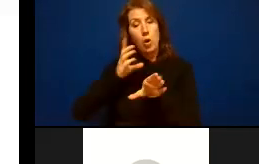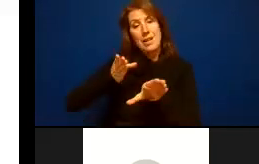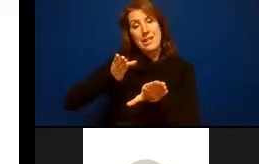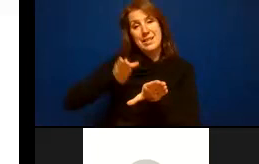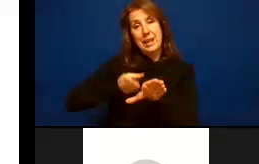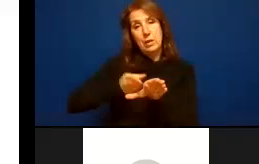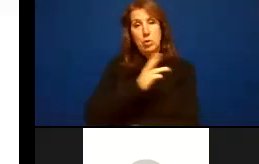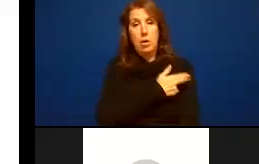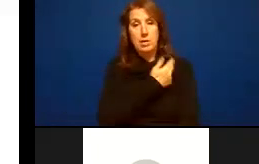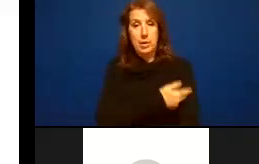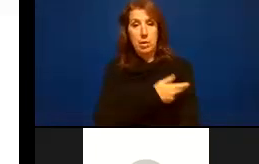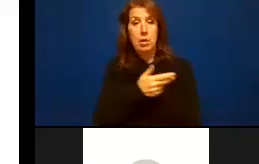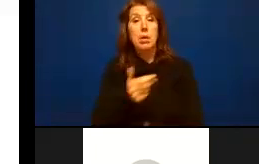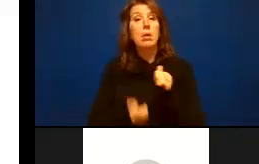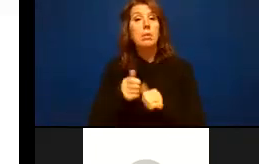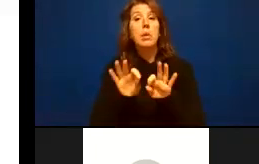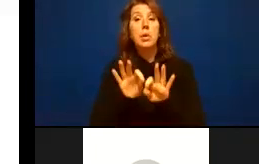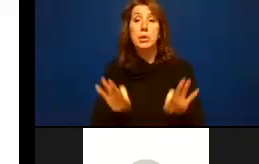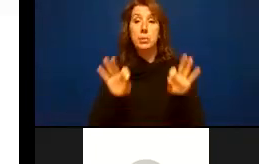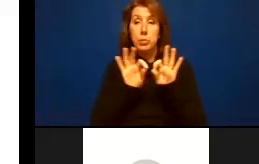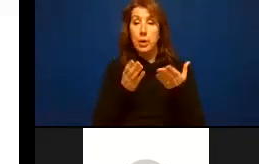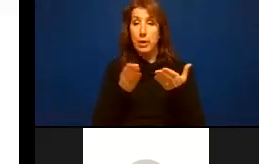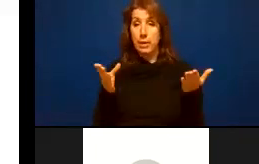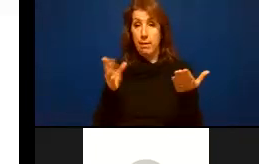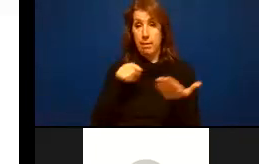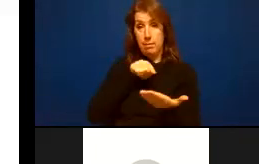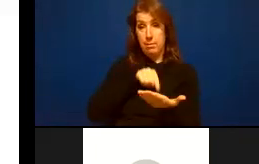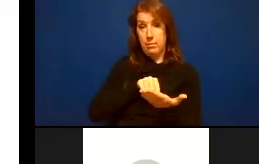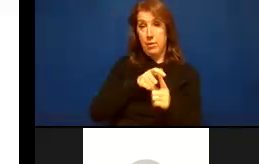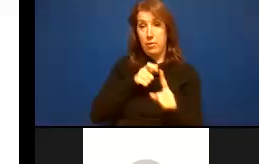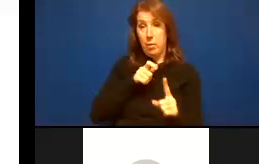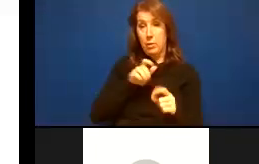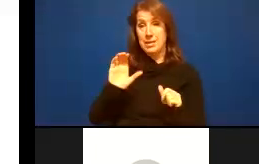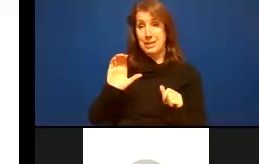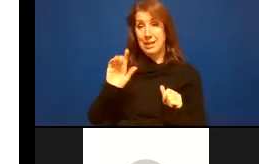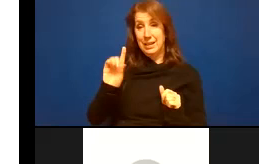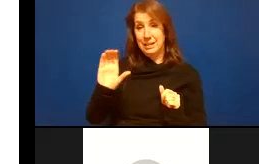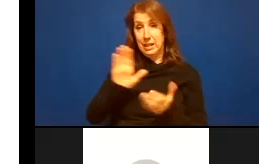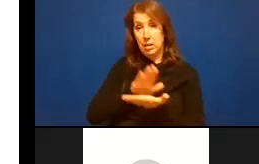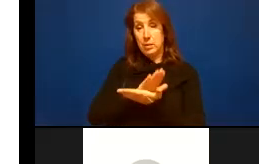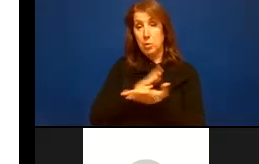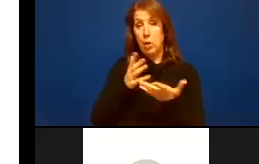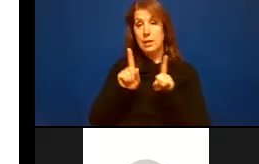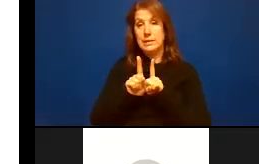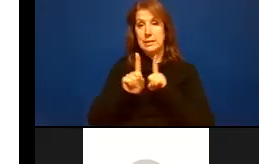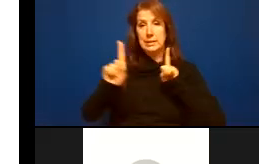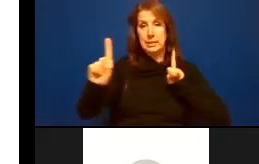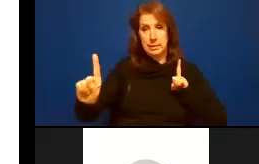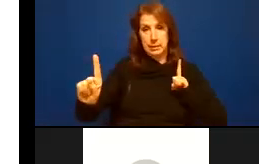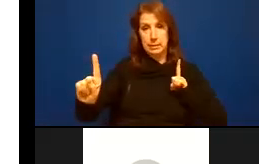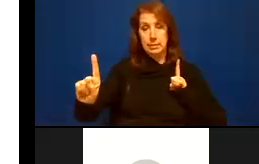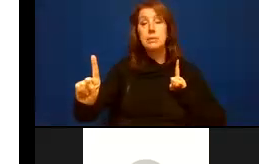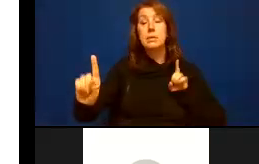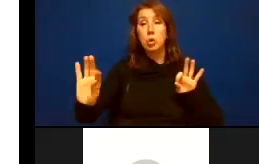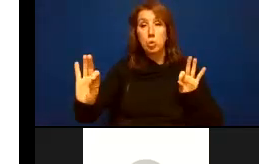One of the most important things I think that those documents do make clear is the distancing requirements are so